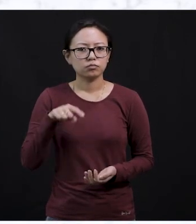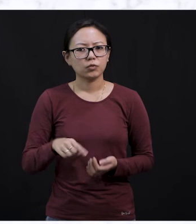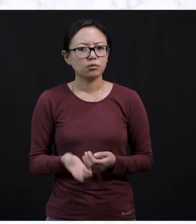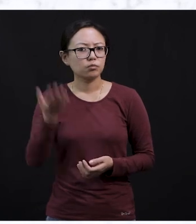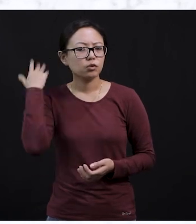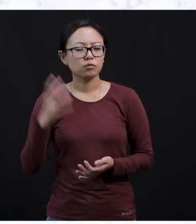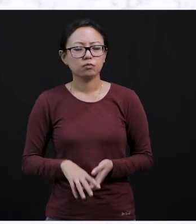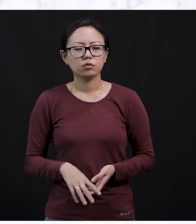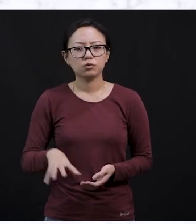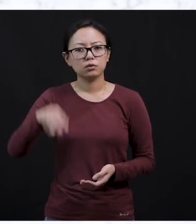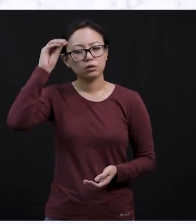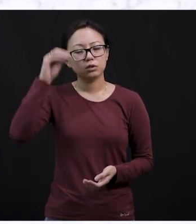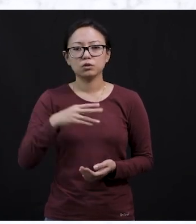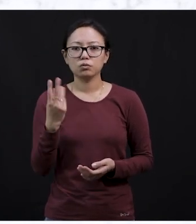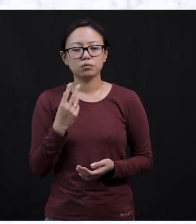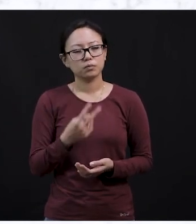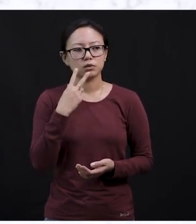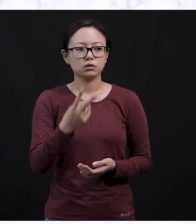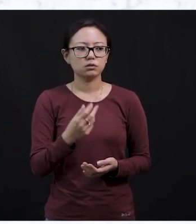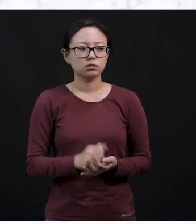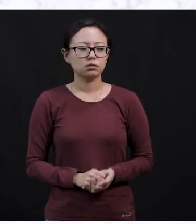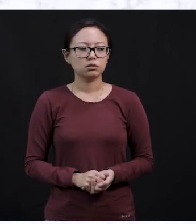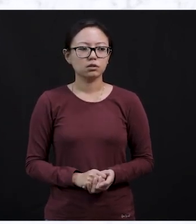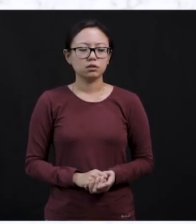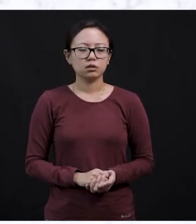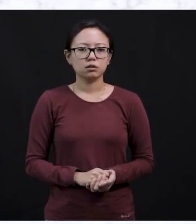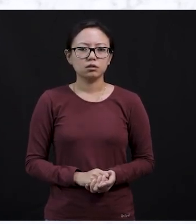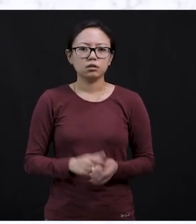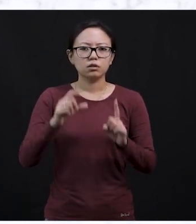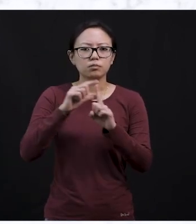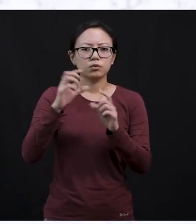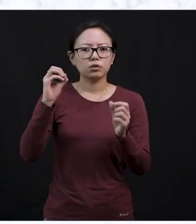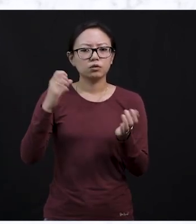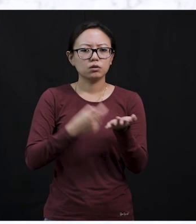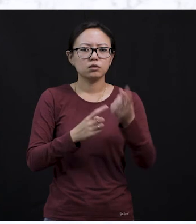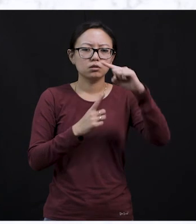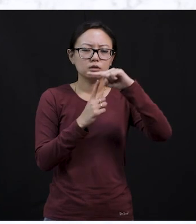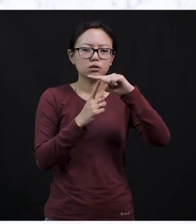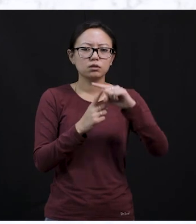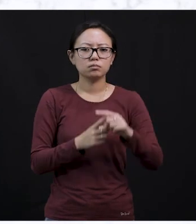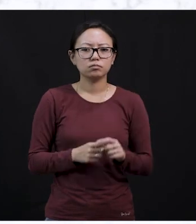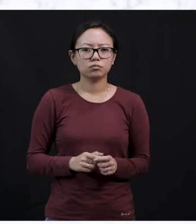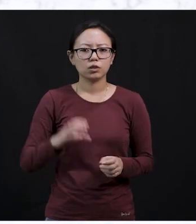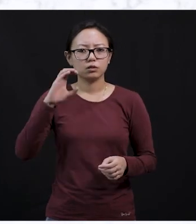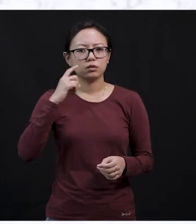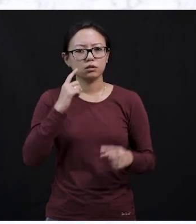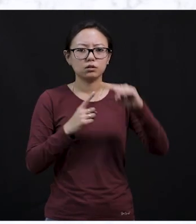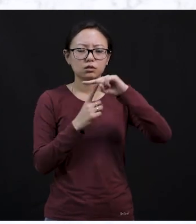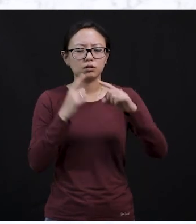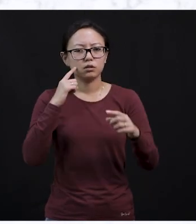revise what was the colonial urban development that happened. So port cities were built up. That was the Mumbai one. Then